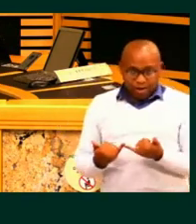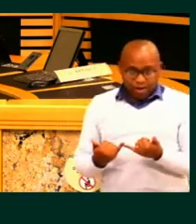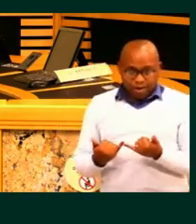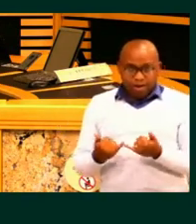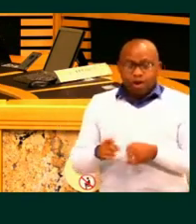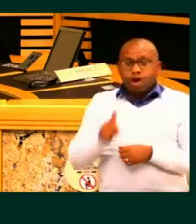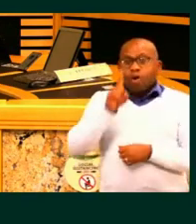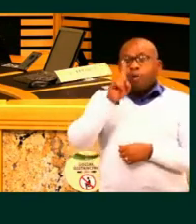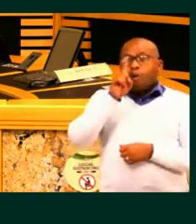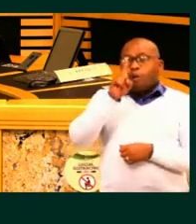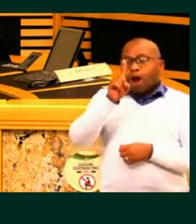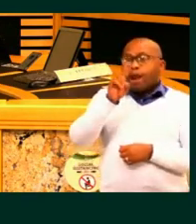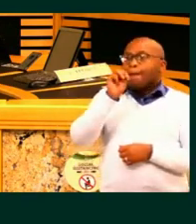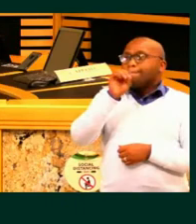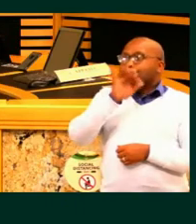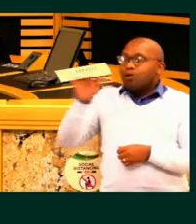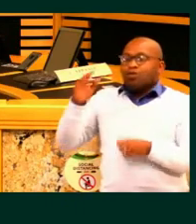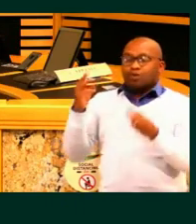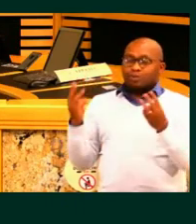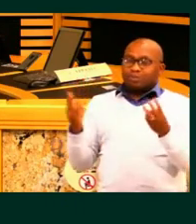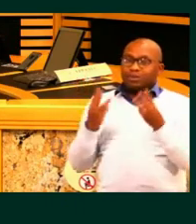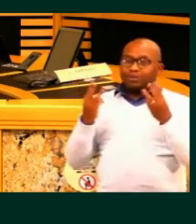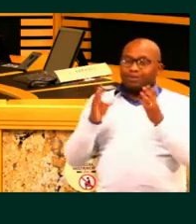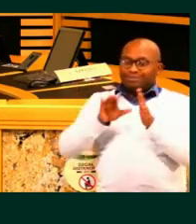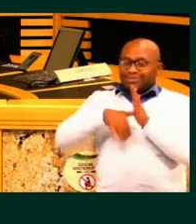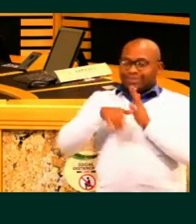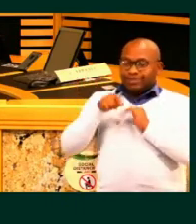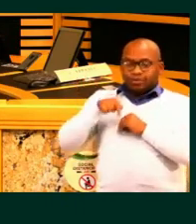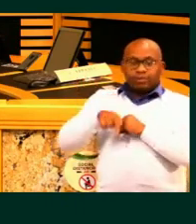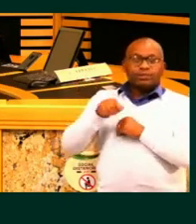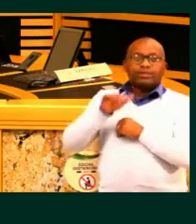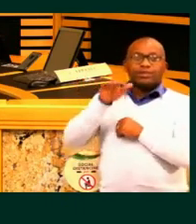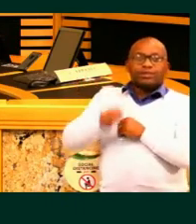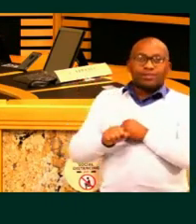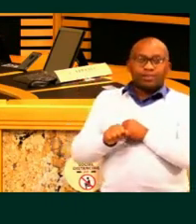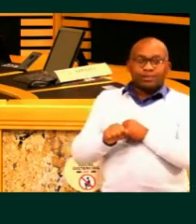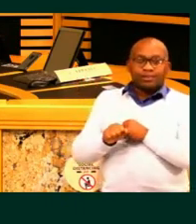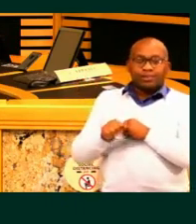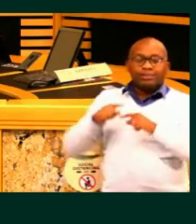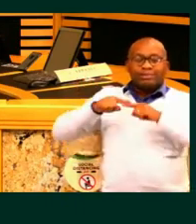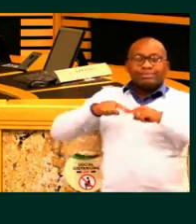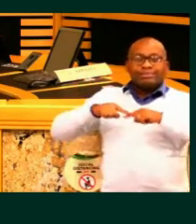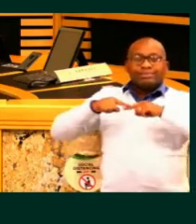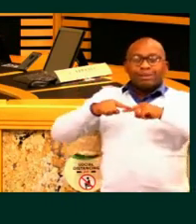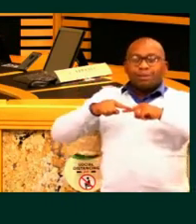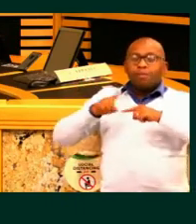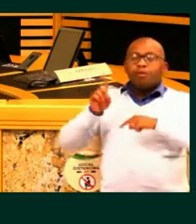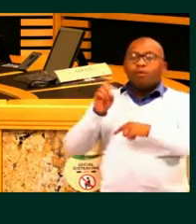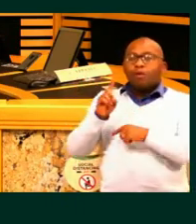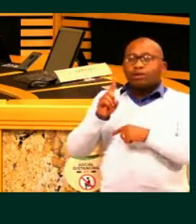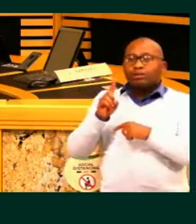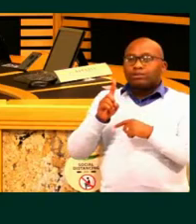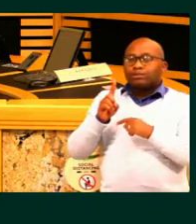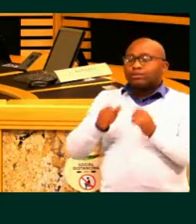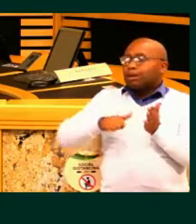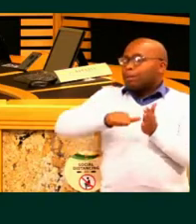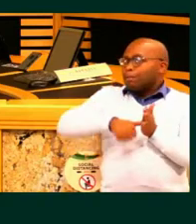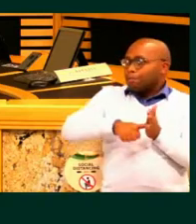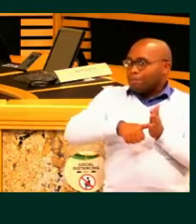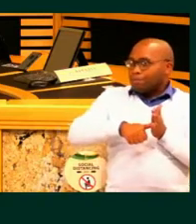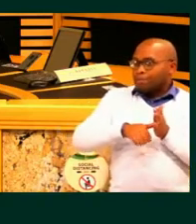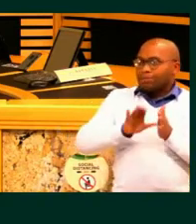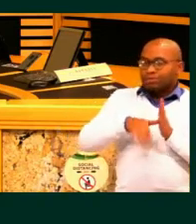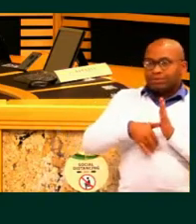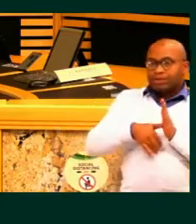million persons in South Africa with disability receives a disability Grant a stride taken by our